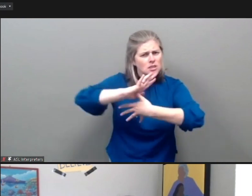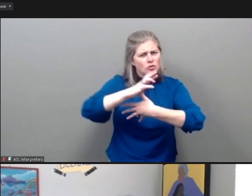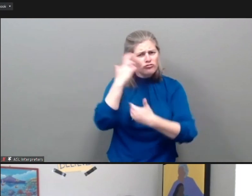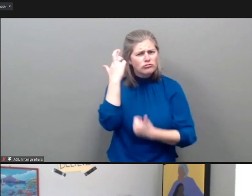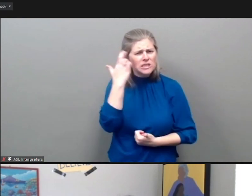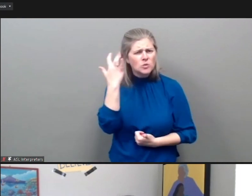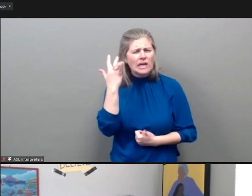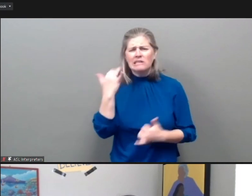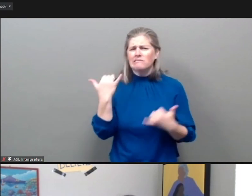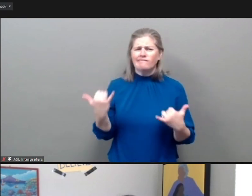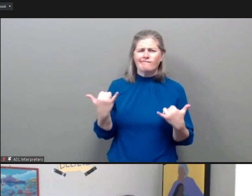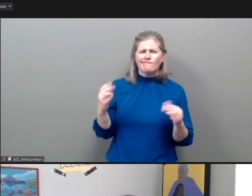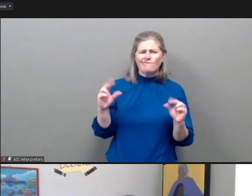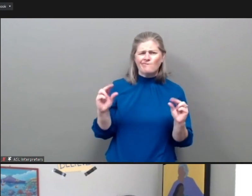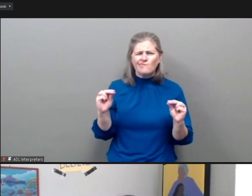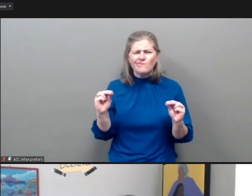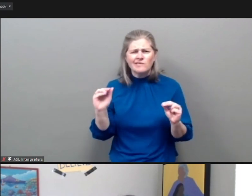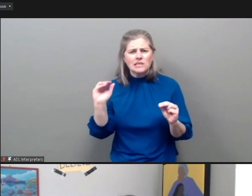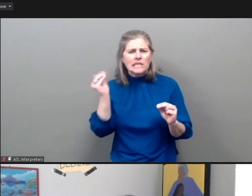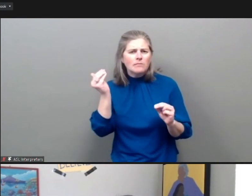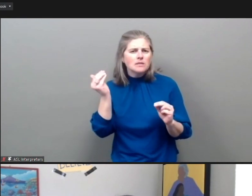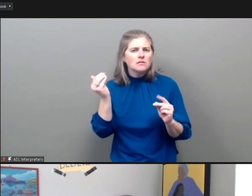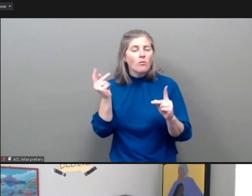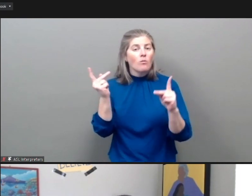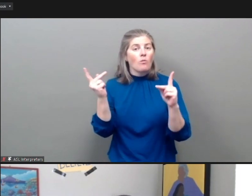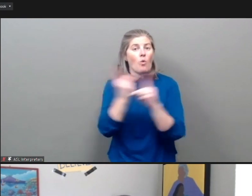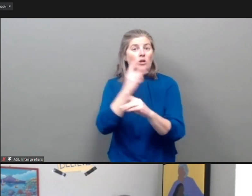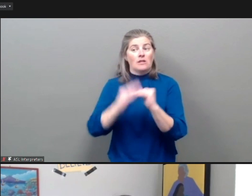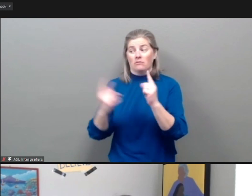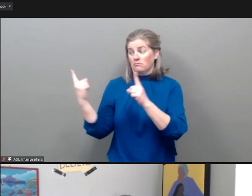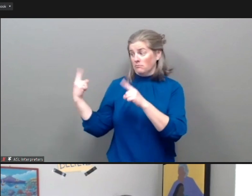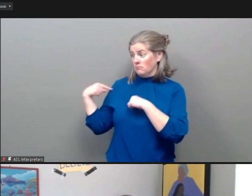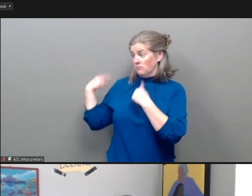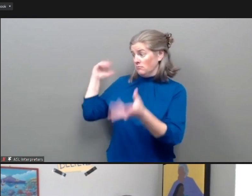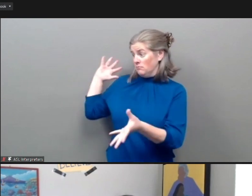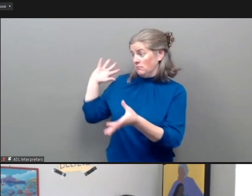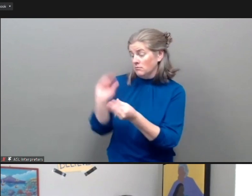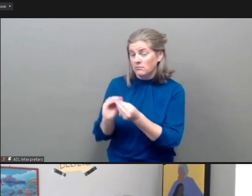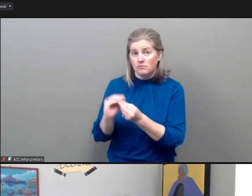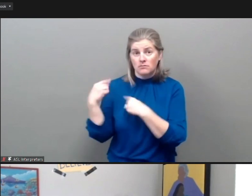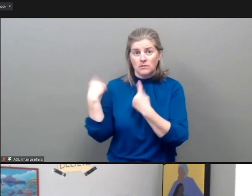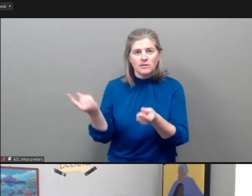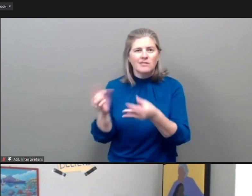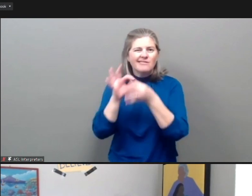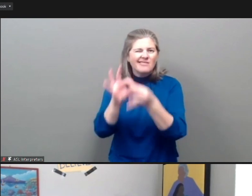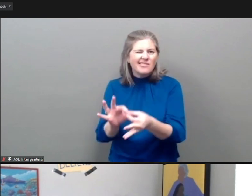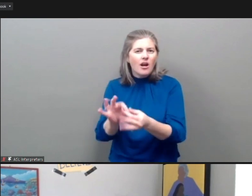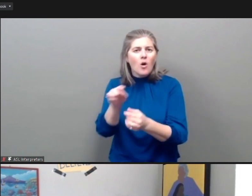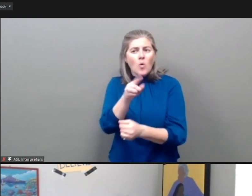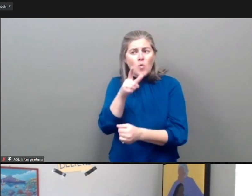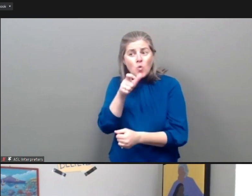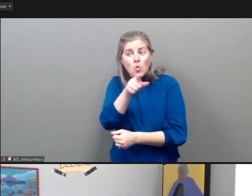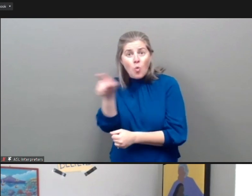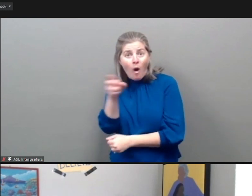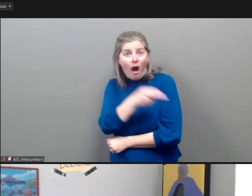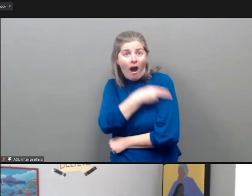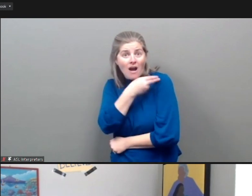more of a driver than it's ever been before, at least with hospitalized cases. Those folks tend to all be,